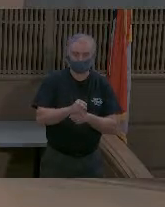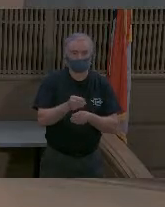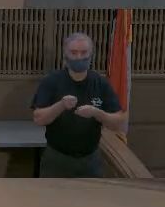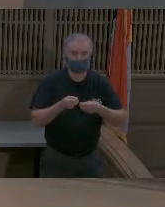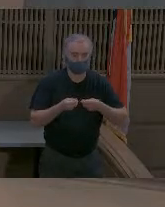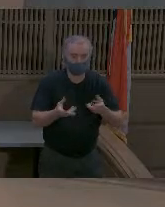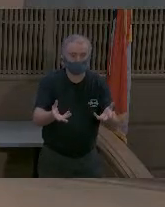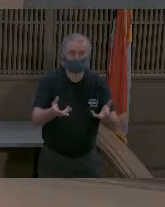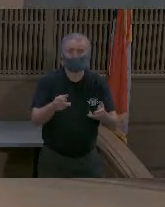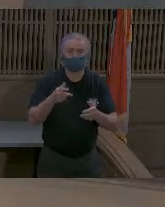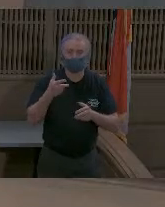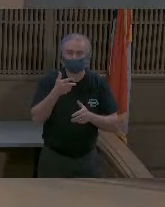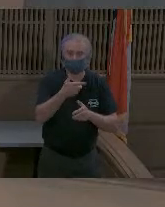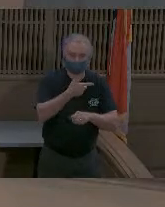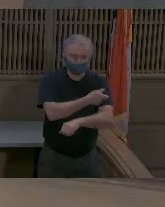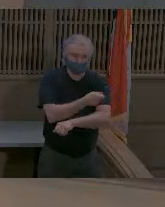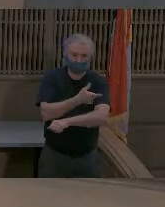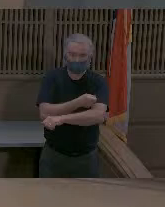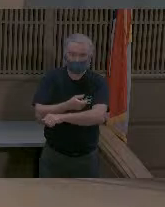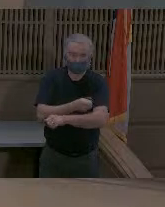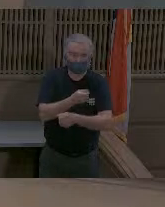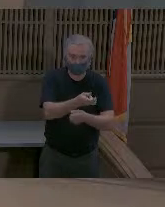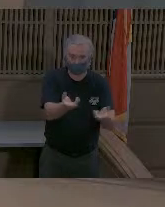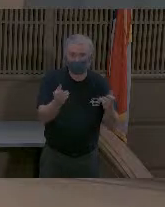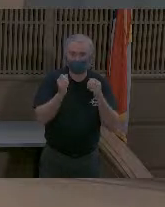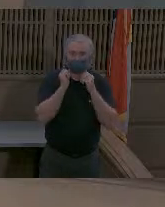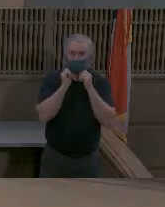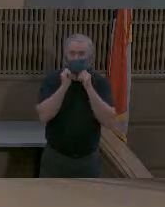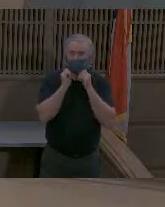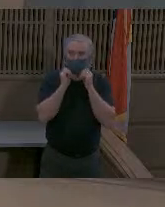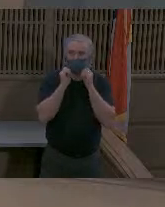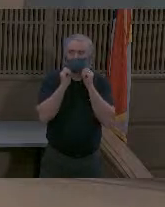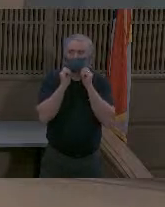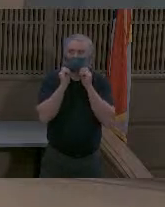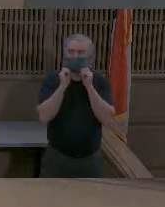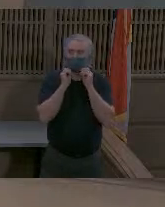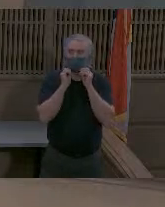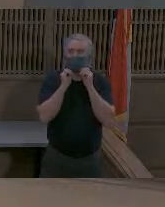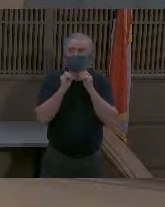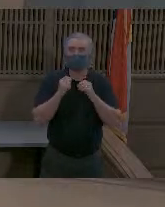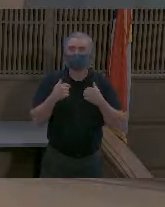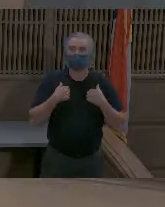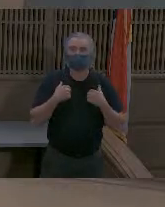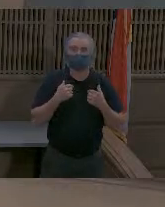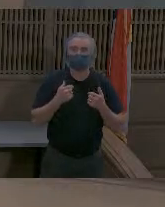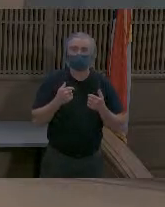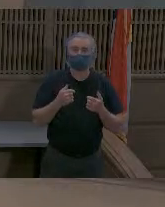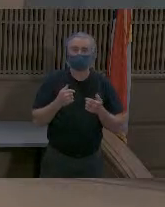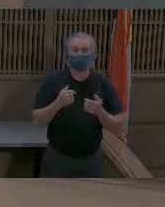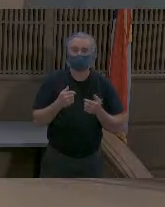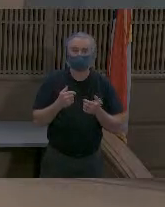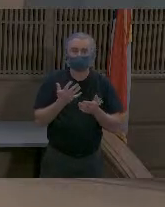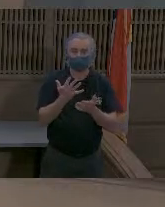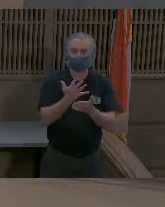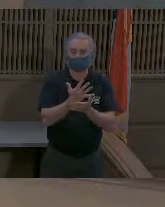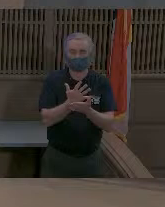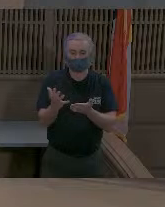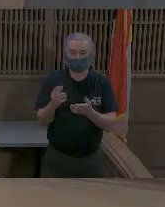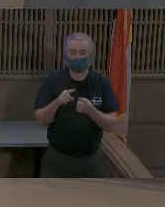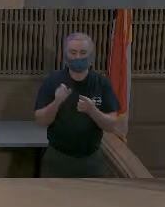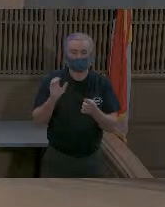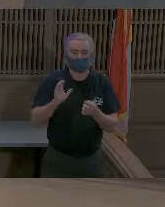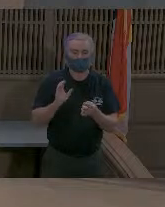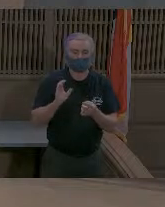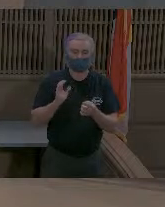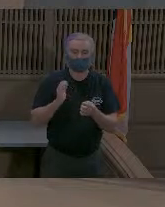be aware of that. Be mindful of that. I told you I would give an update. I think I'm 5+ weeks out from getting my first vaccination and a couple weeks out from my second,